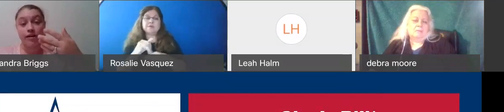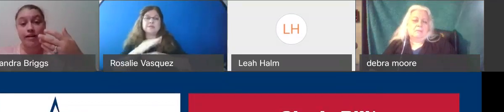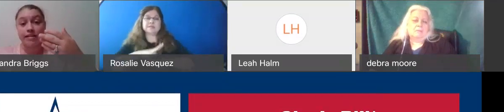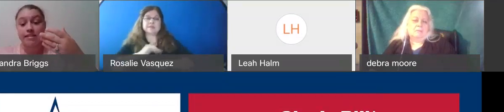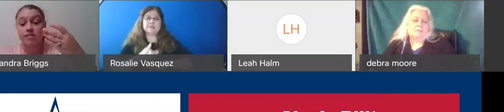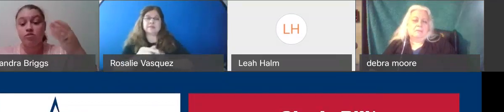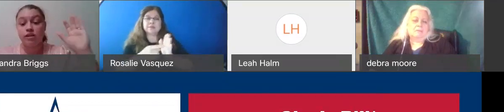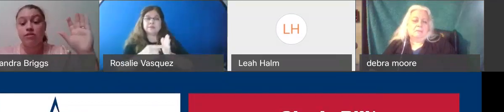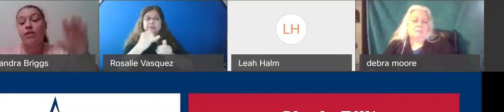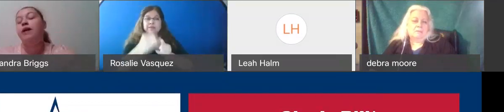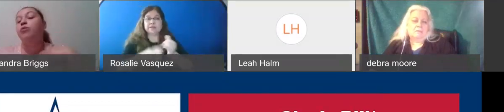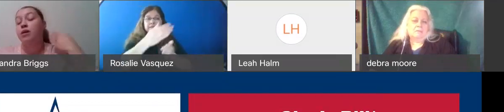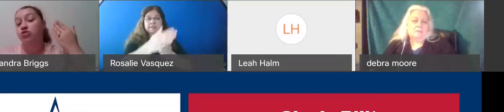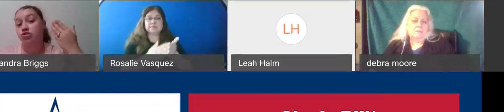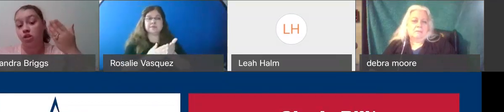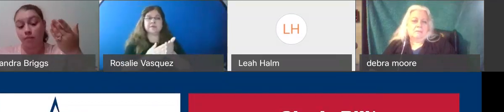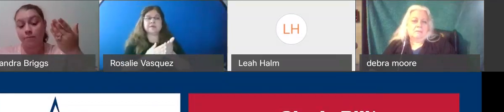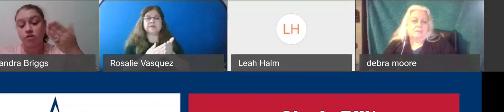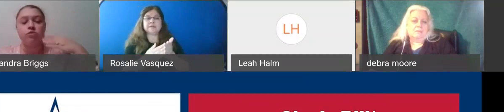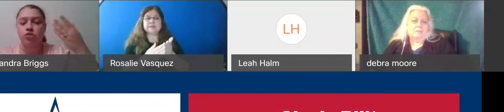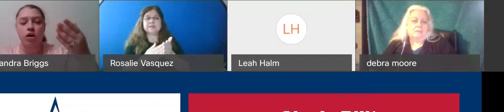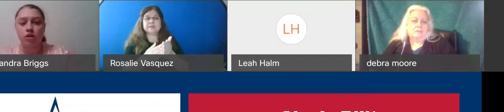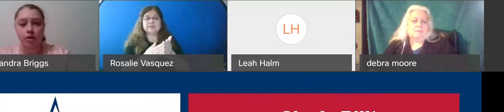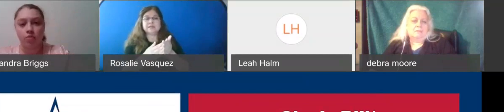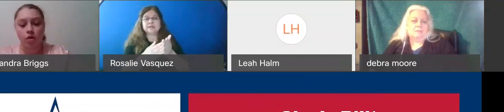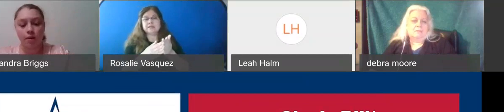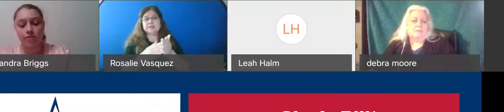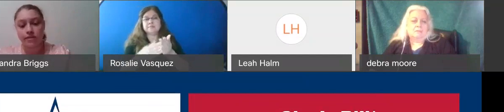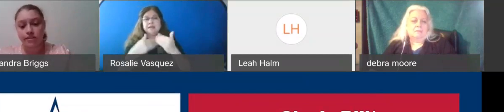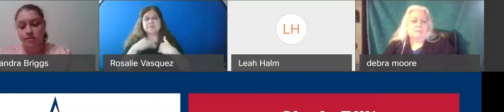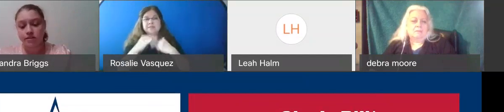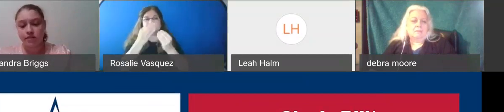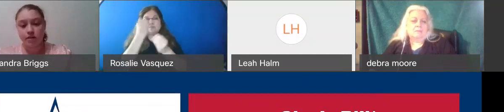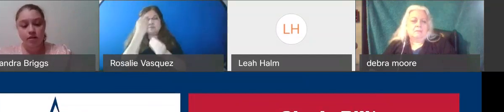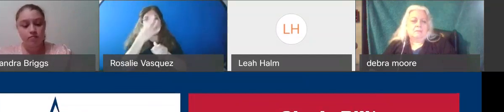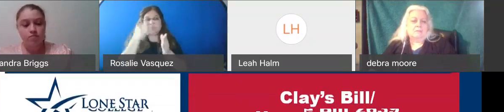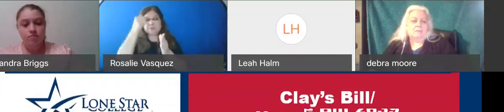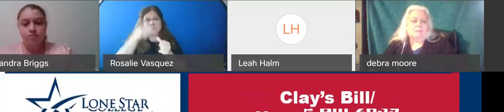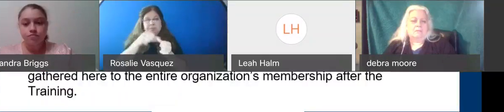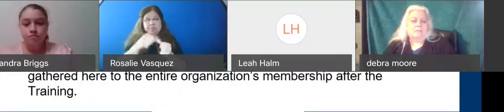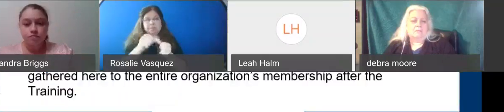last part is giving that information to your members. So we'll talk a little bit more about this.